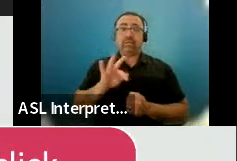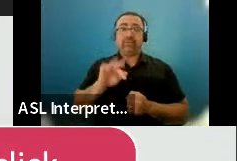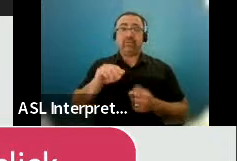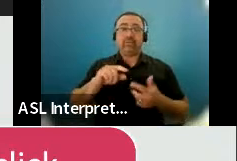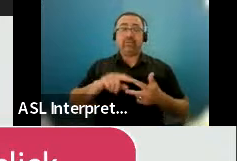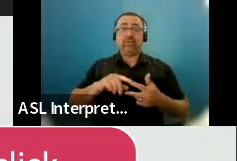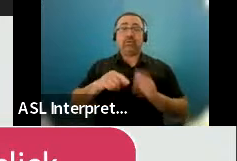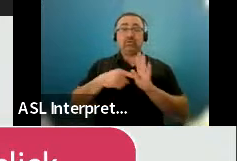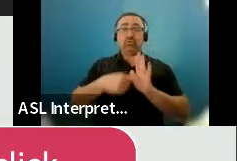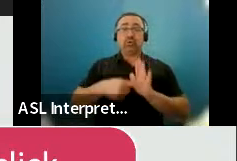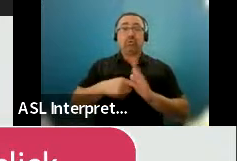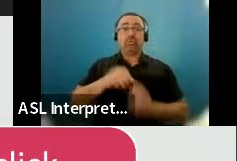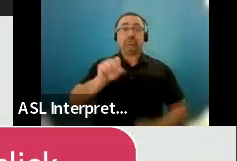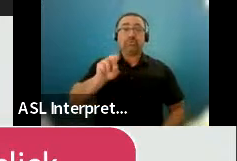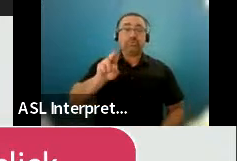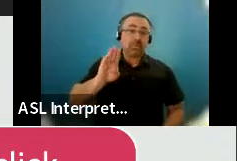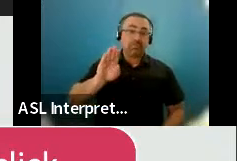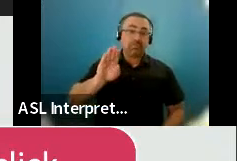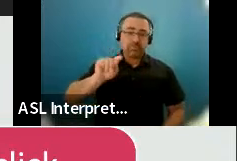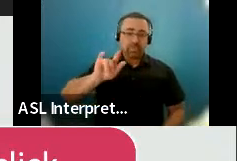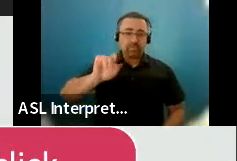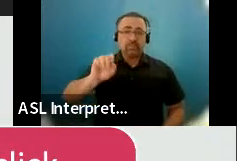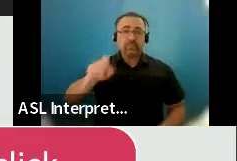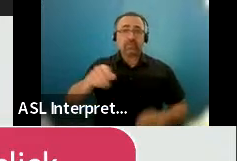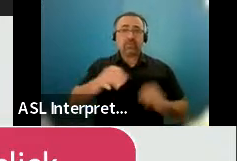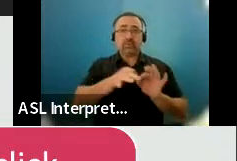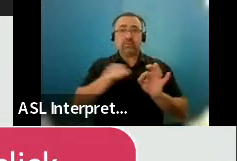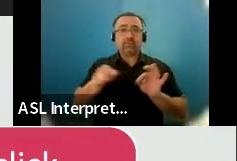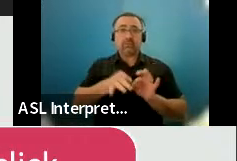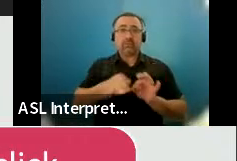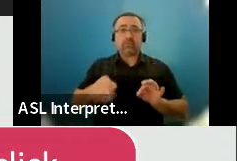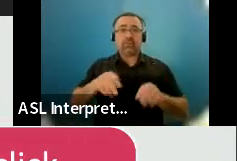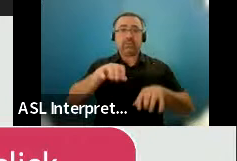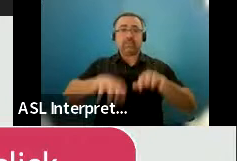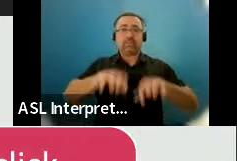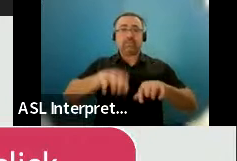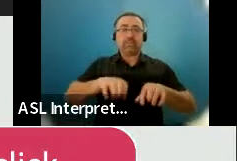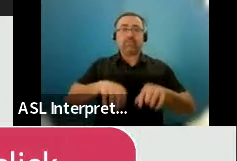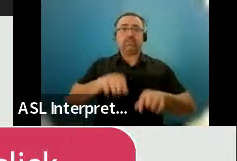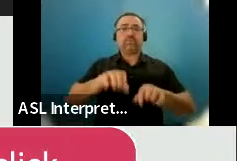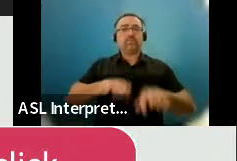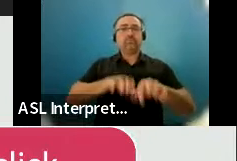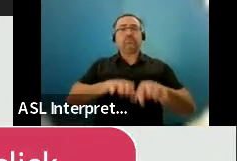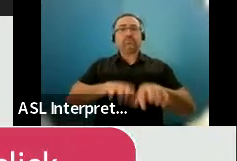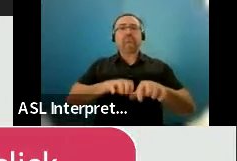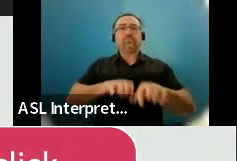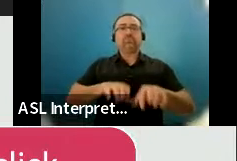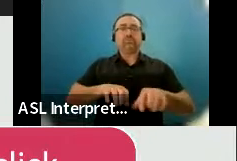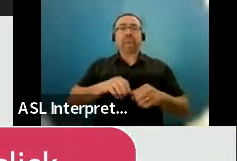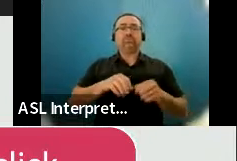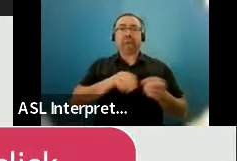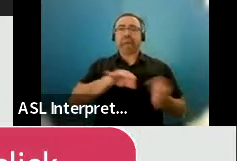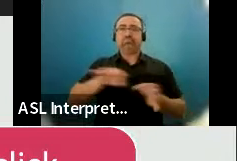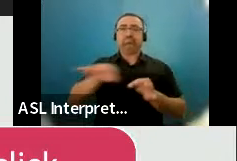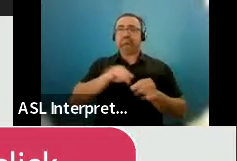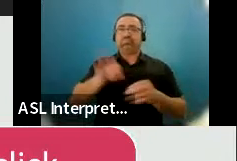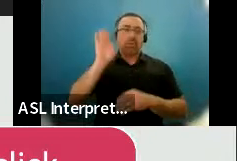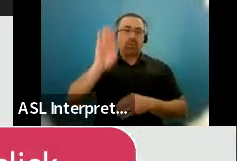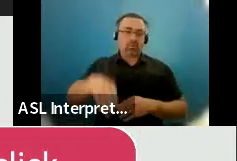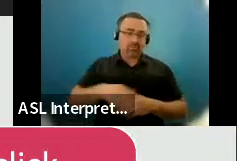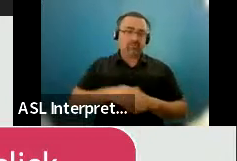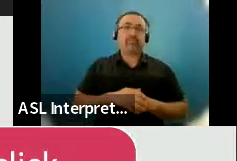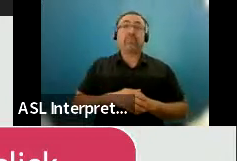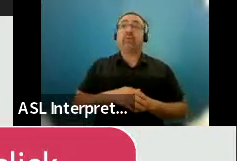show subtitles, it would be able to show you all the captioning as we go throughout like the whole event. In